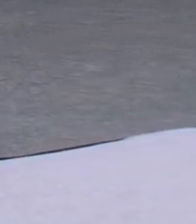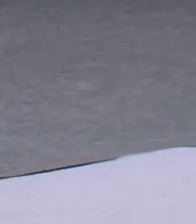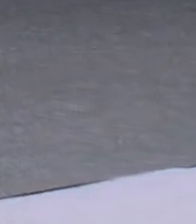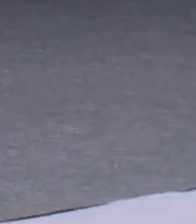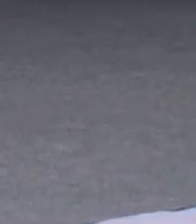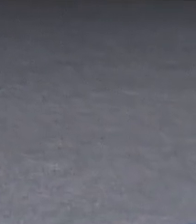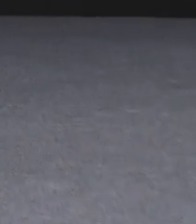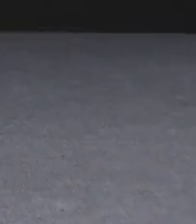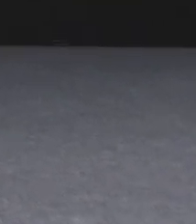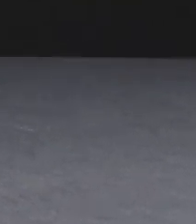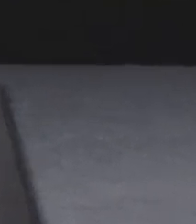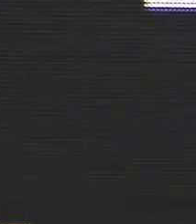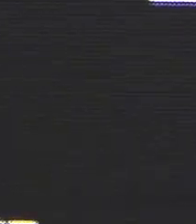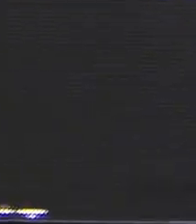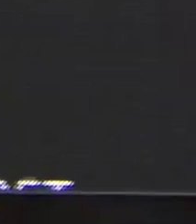Obrigada.